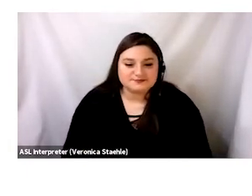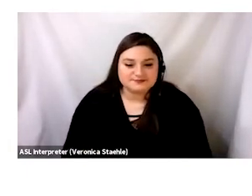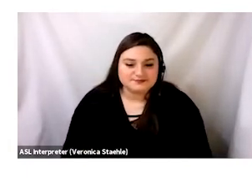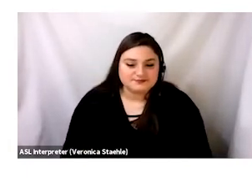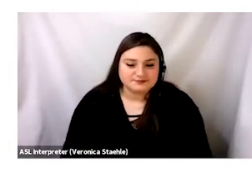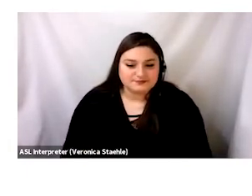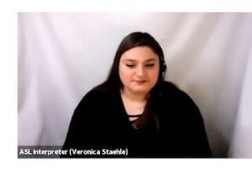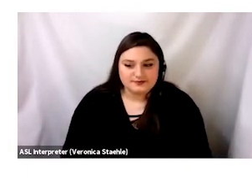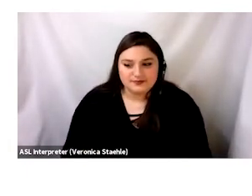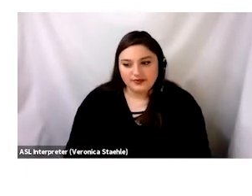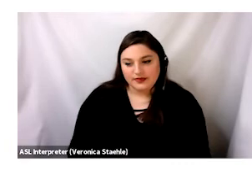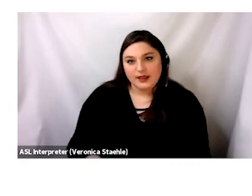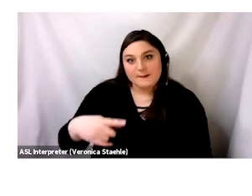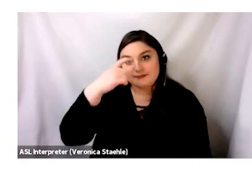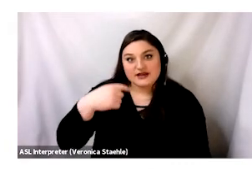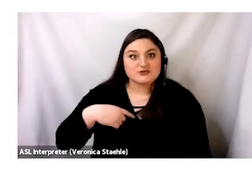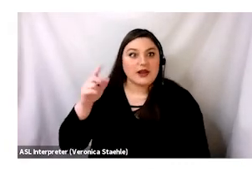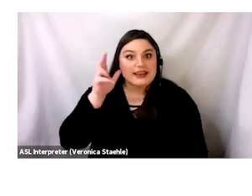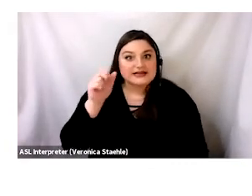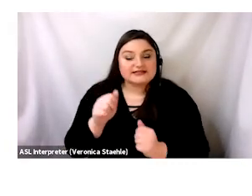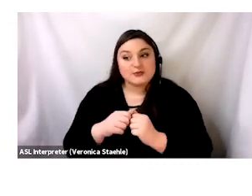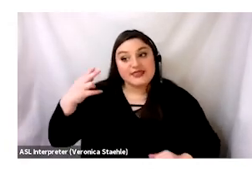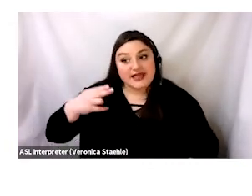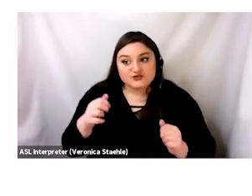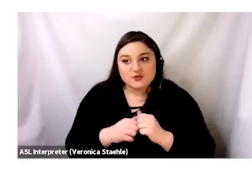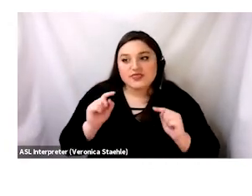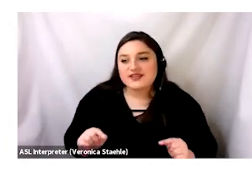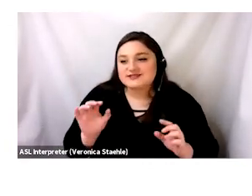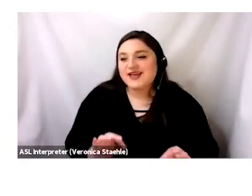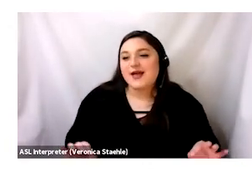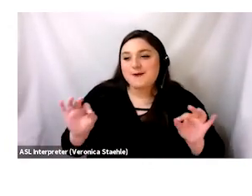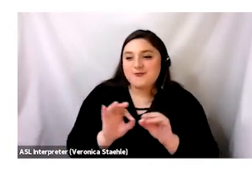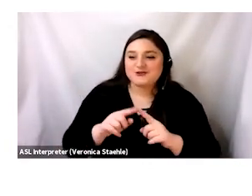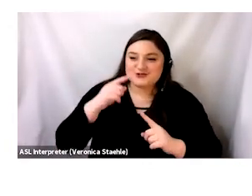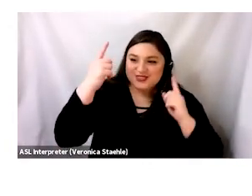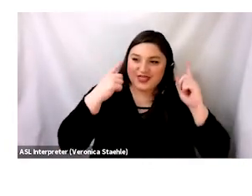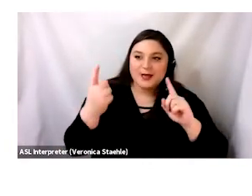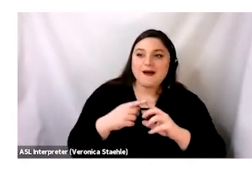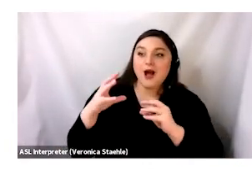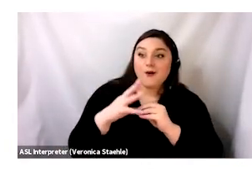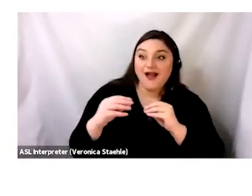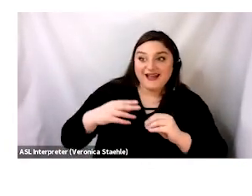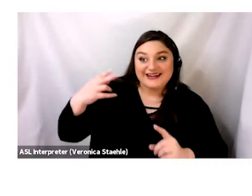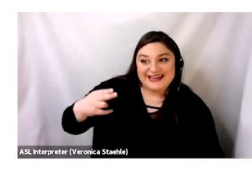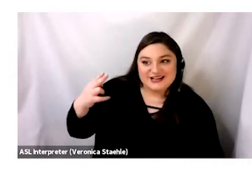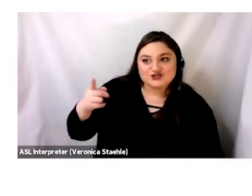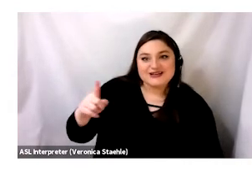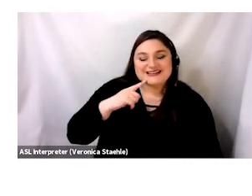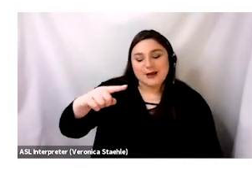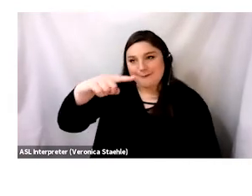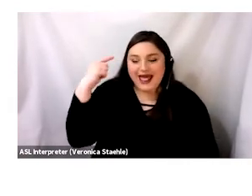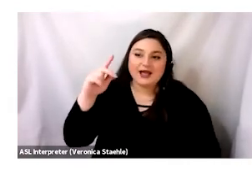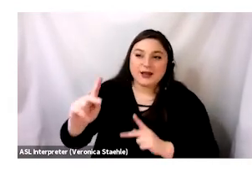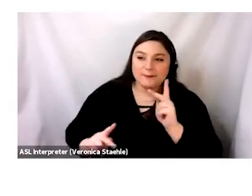this history, what are some of the futures of cotton? So cotton futures are Black and Indigenous people reclaiming